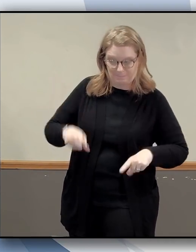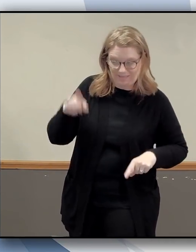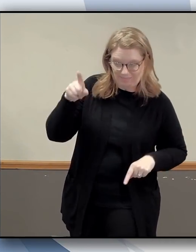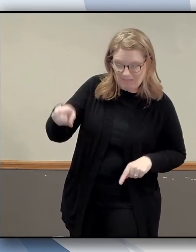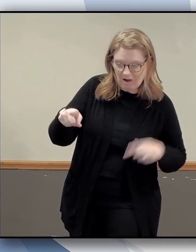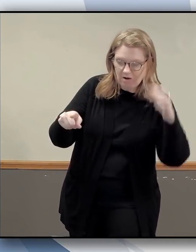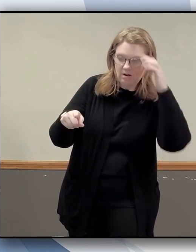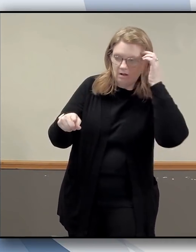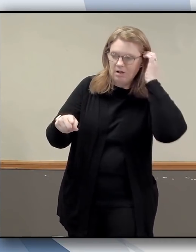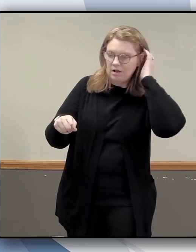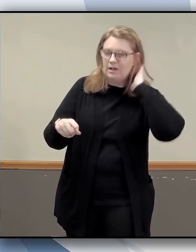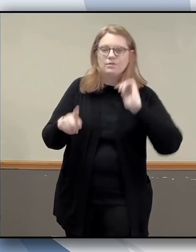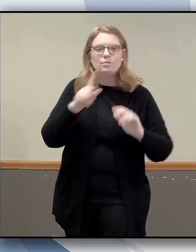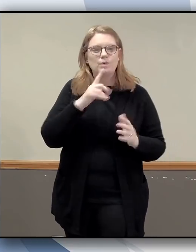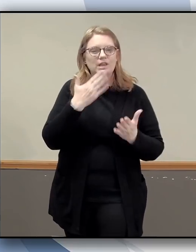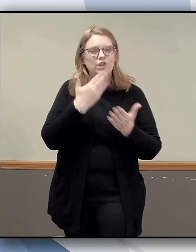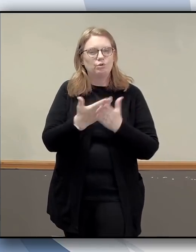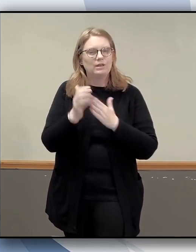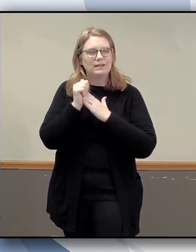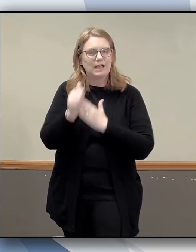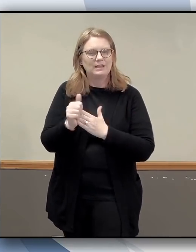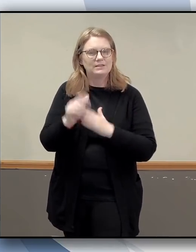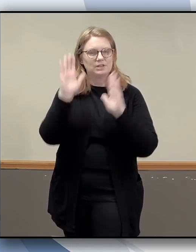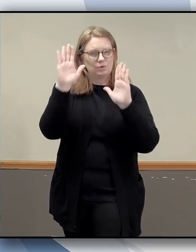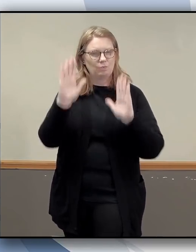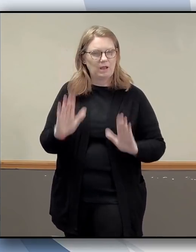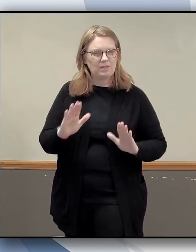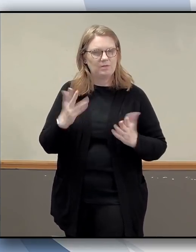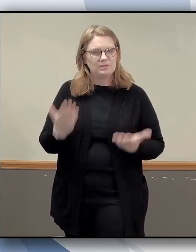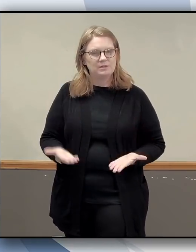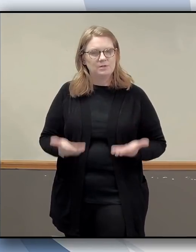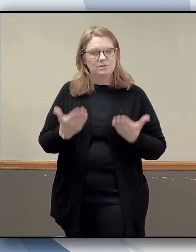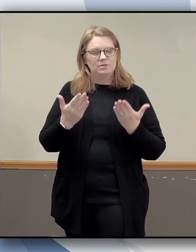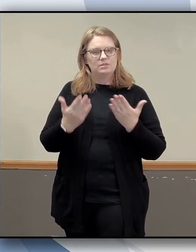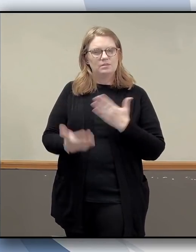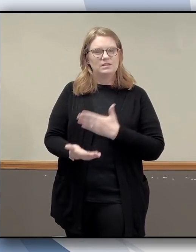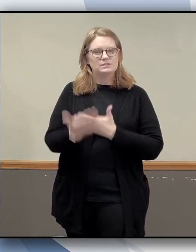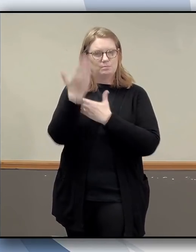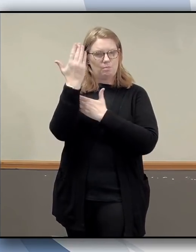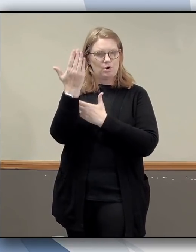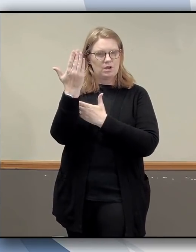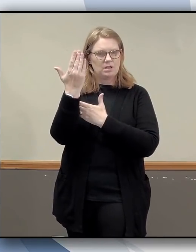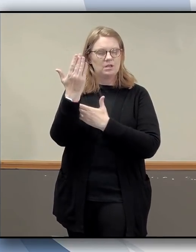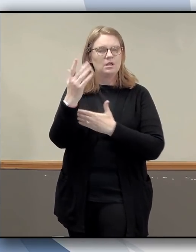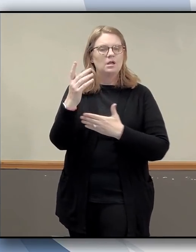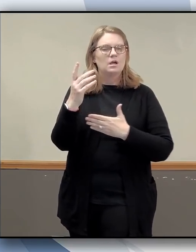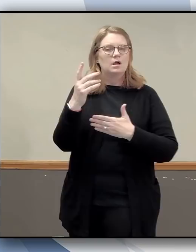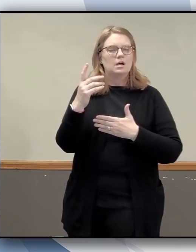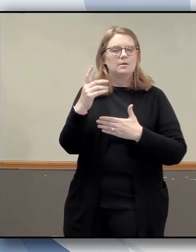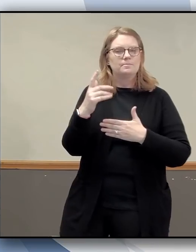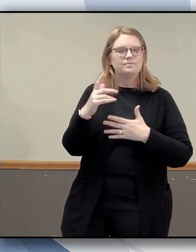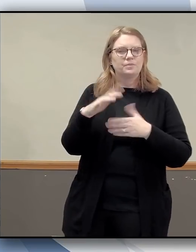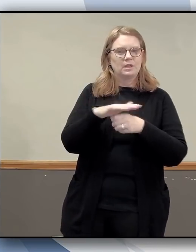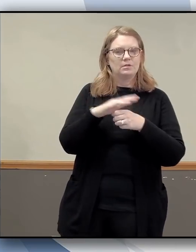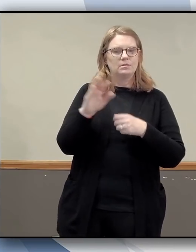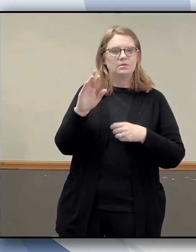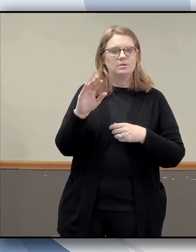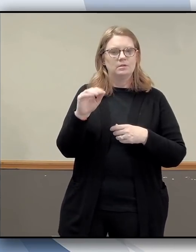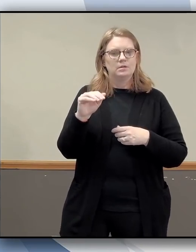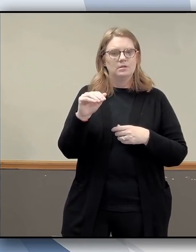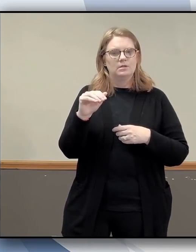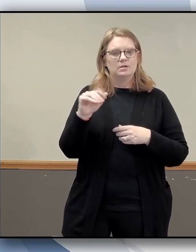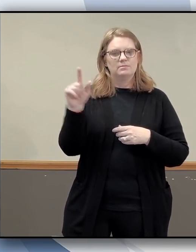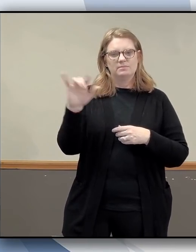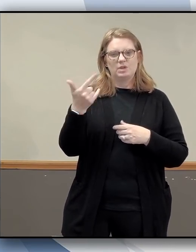very practical guidelines. A great one that was offered this morning, for example, in terms of local input by Mayor Brandon Brzezinski